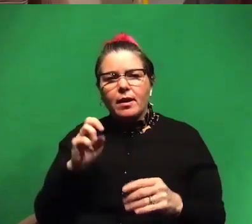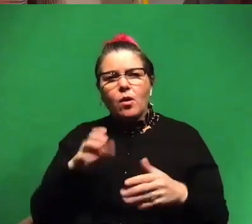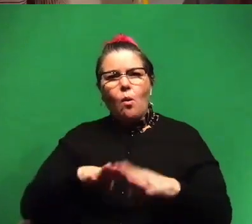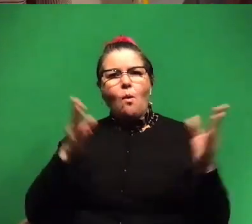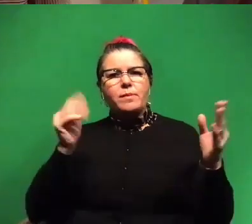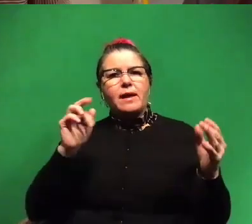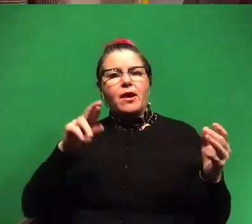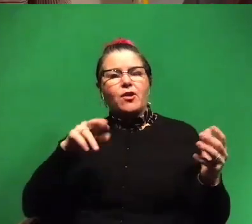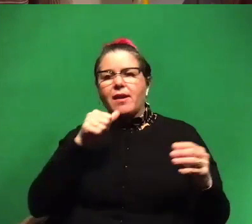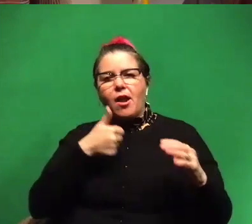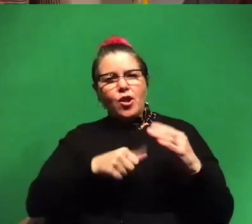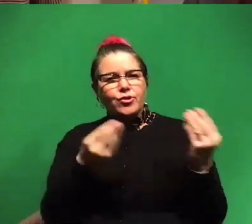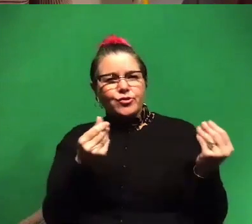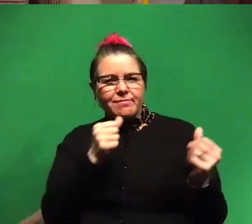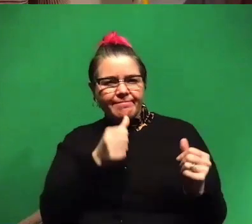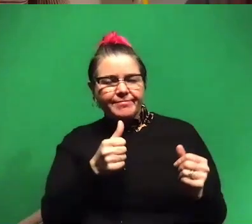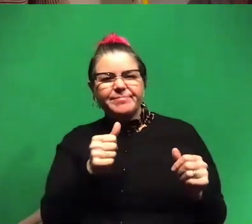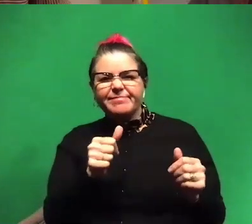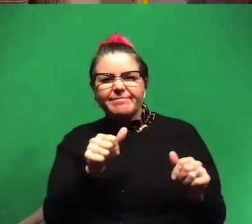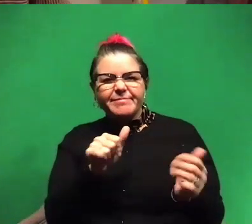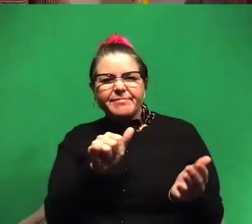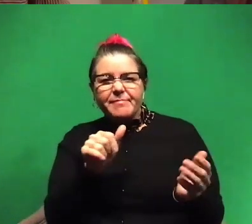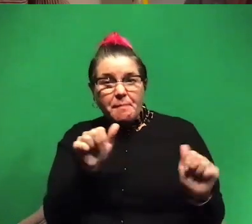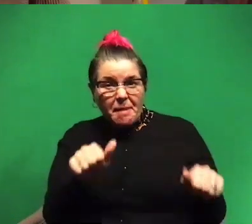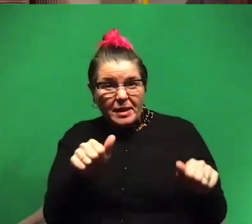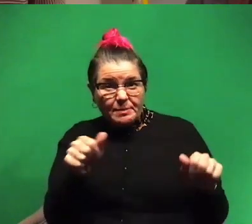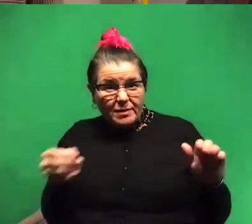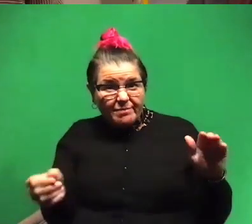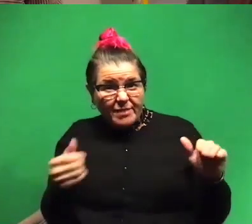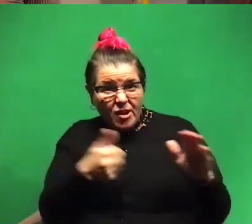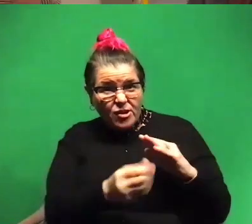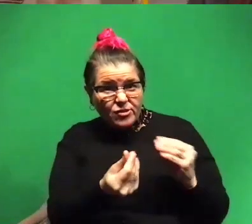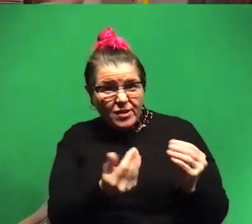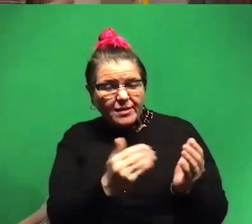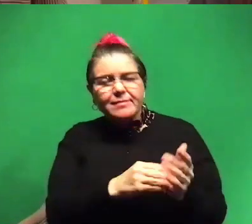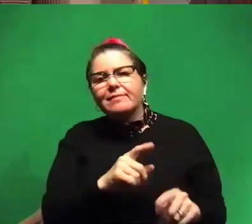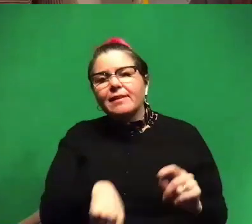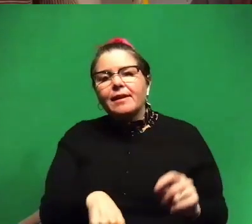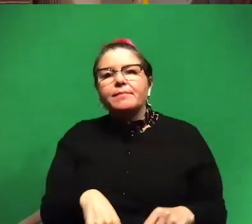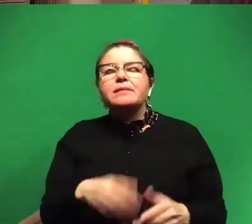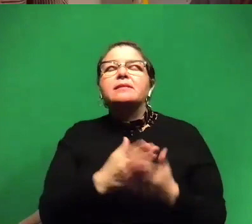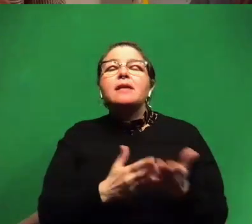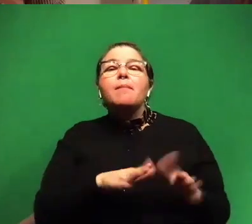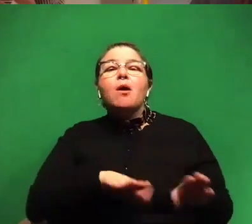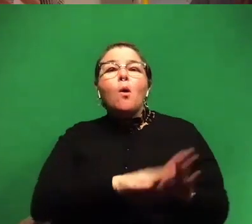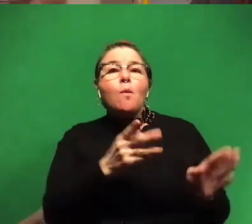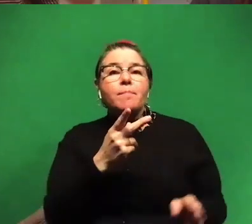so they're not underground. So it's not possible to do that. Some open pit mines, what they will do is